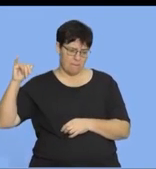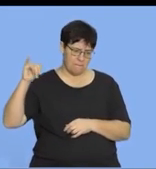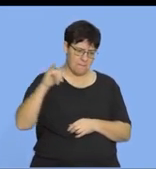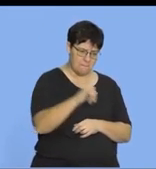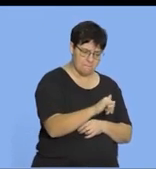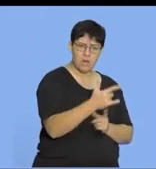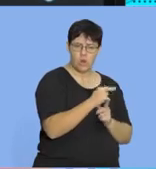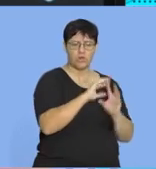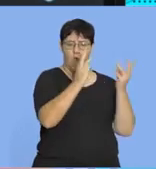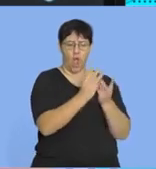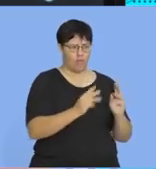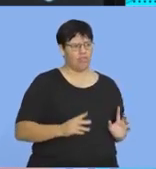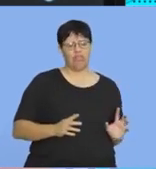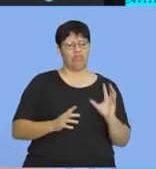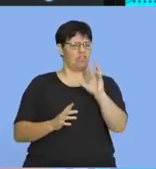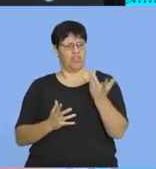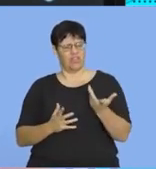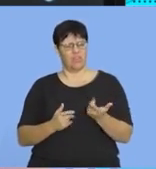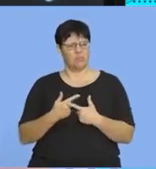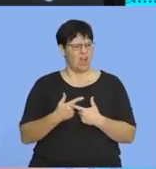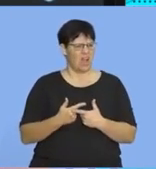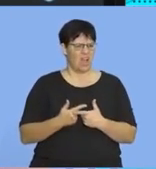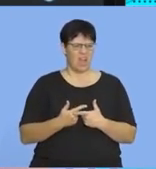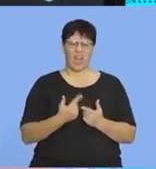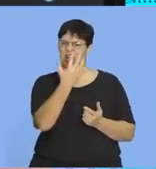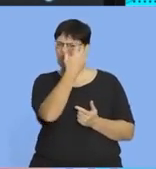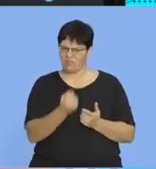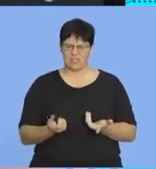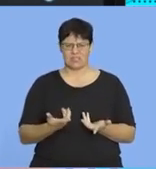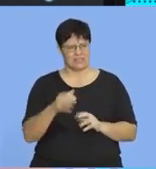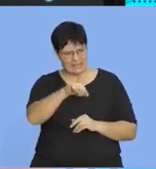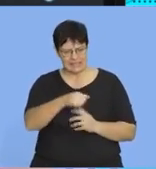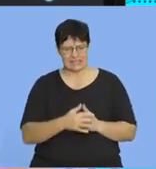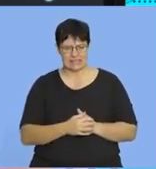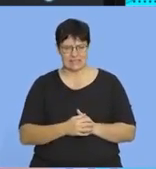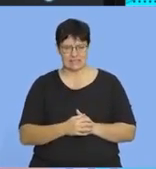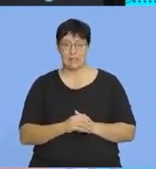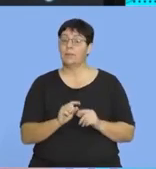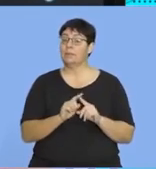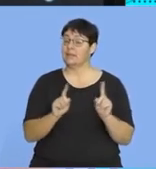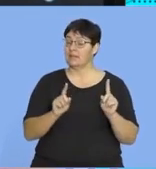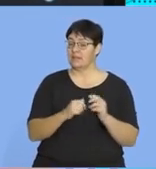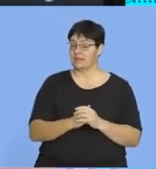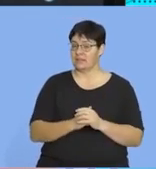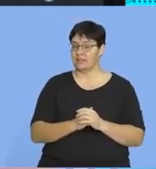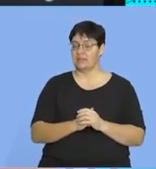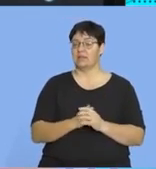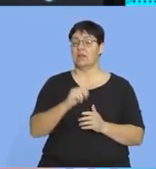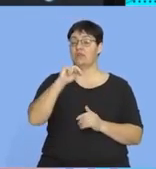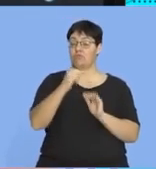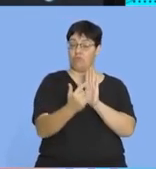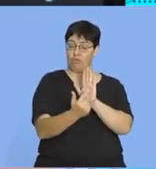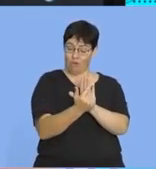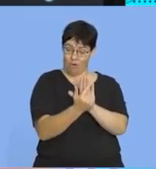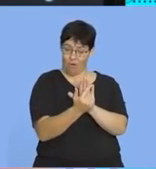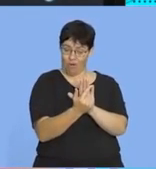And again, you're saying, but aren't we dealing with gravity? Yes, we're dealing with gravitation, but Newton's